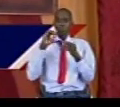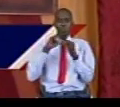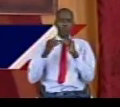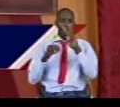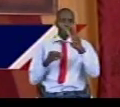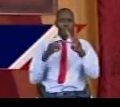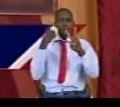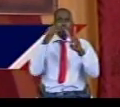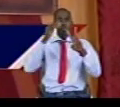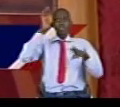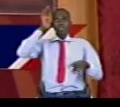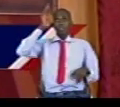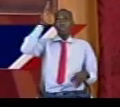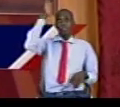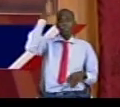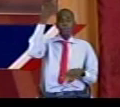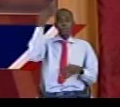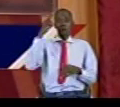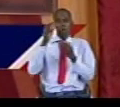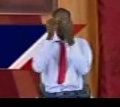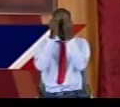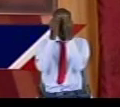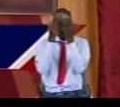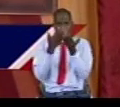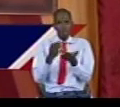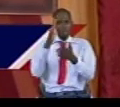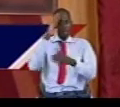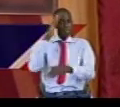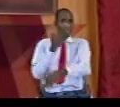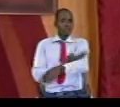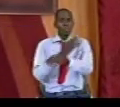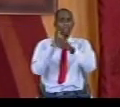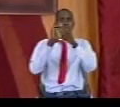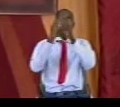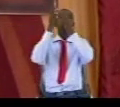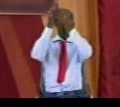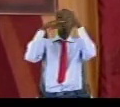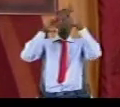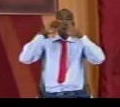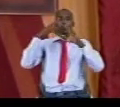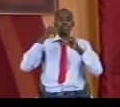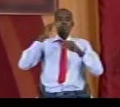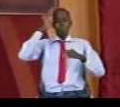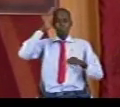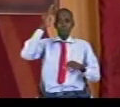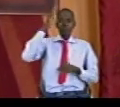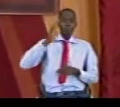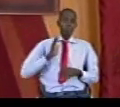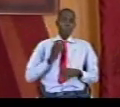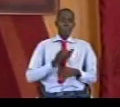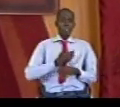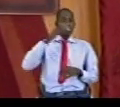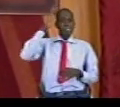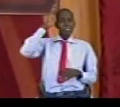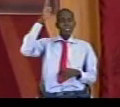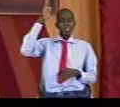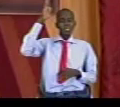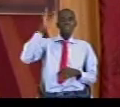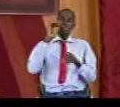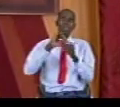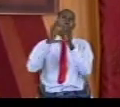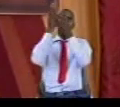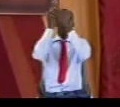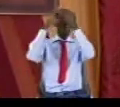of obedient sons in heaven. The destiny, our destiny is in heaven.